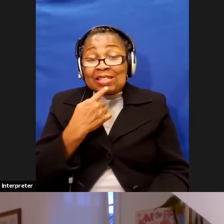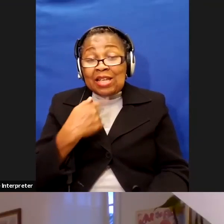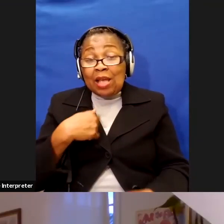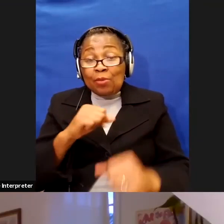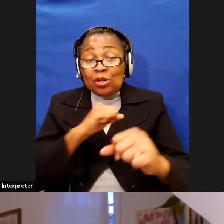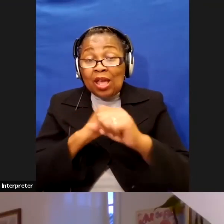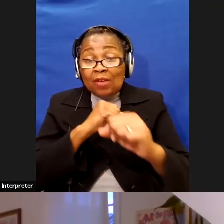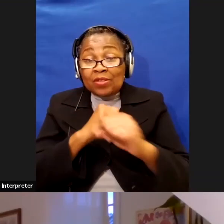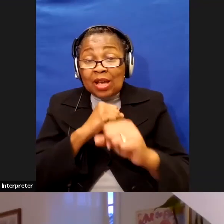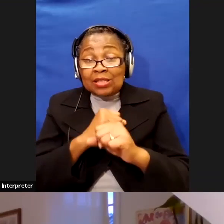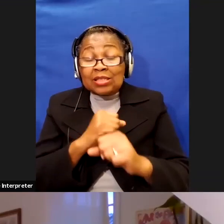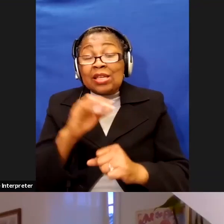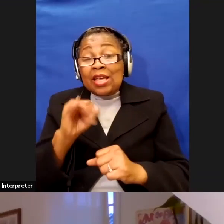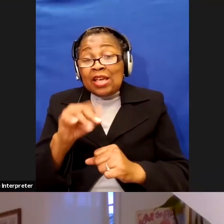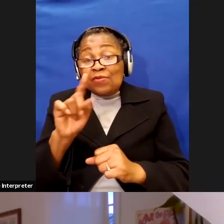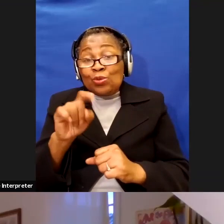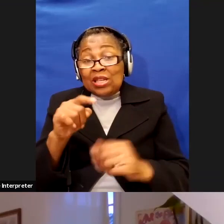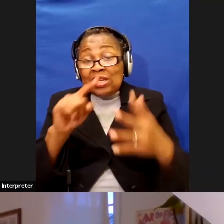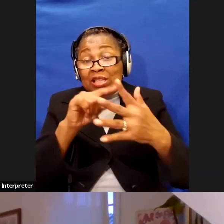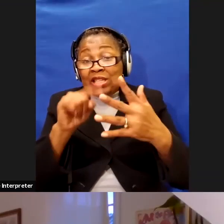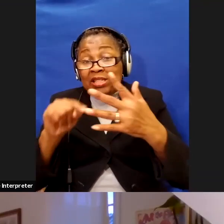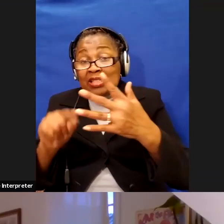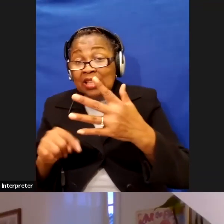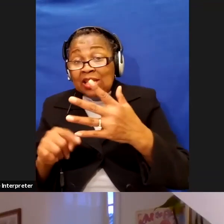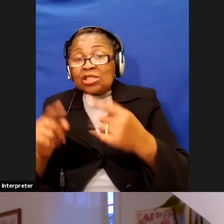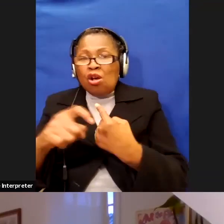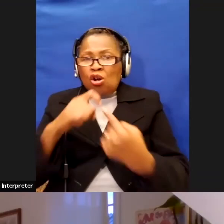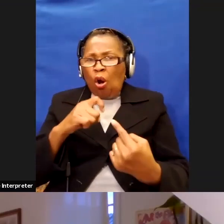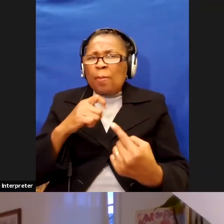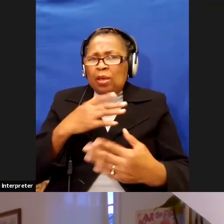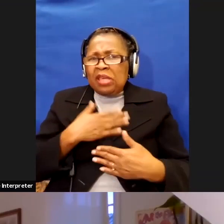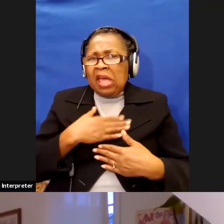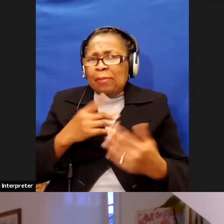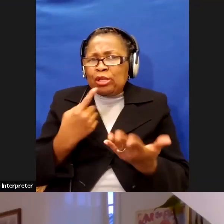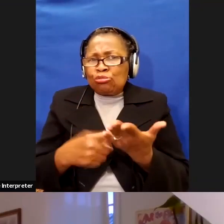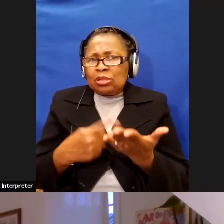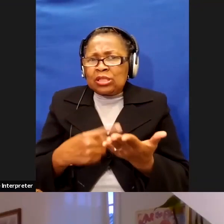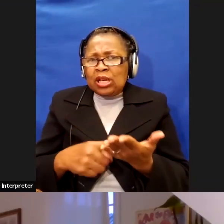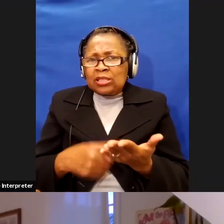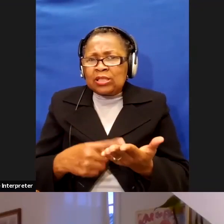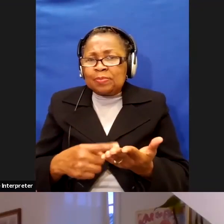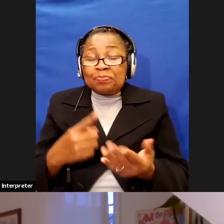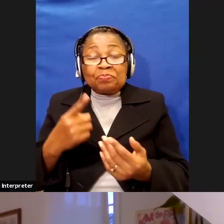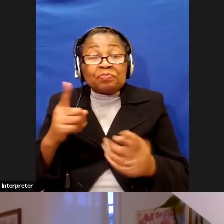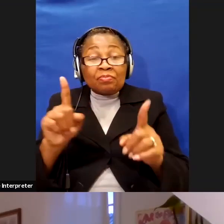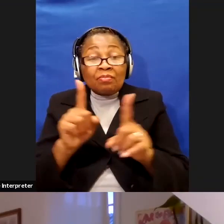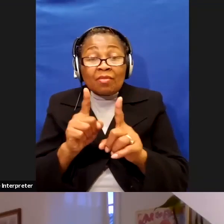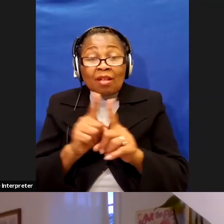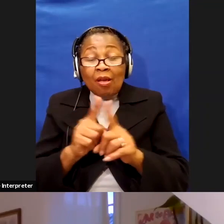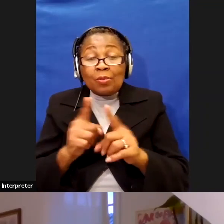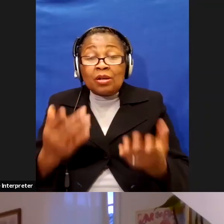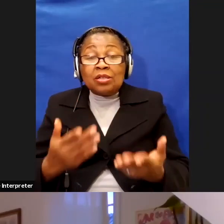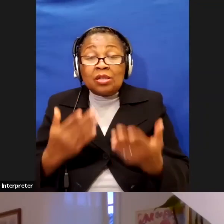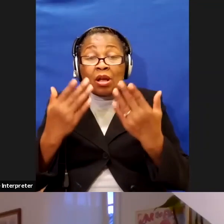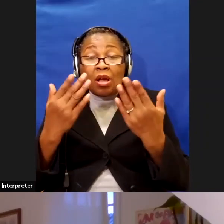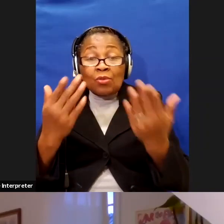need these other things, give me a call. We'd be happy to talk to you. And I would also recommend make it a line item